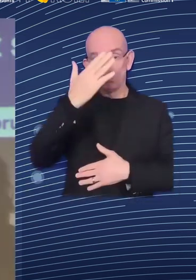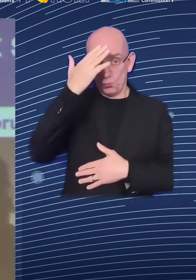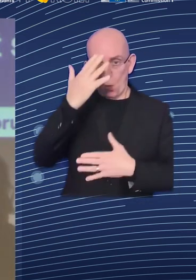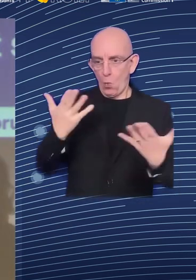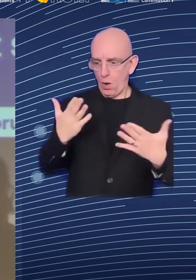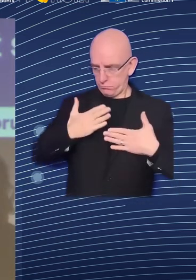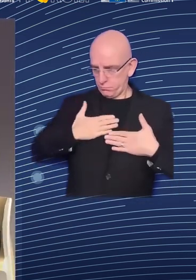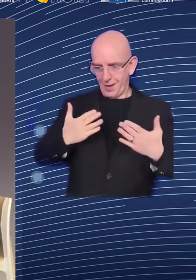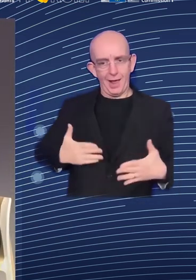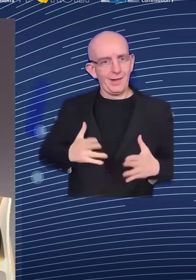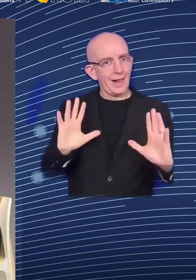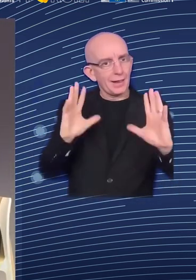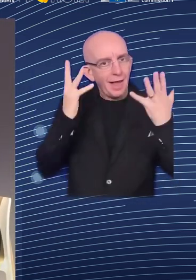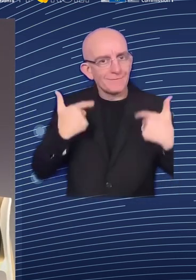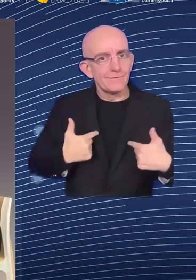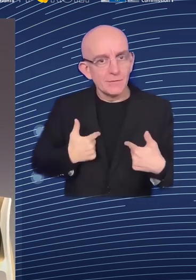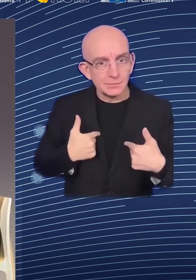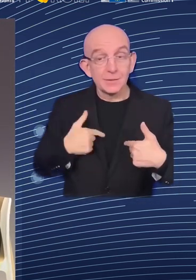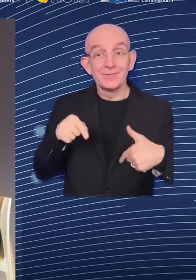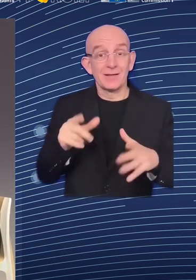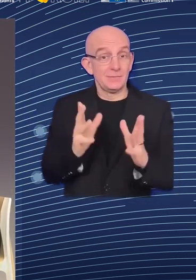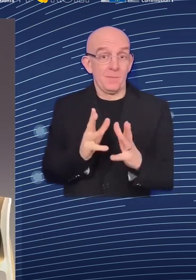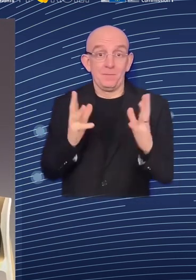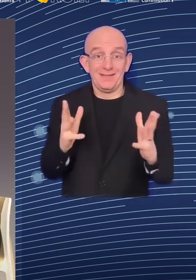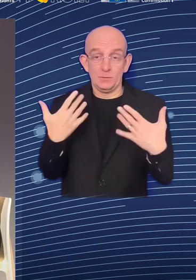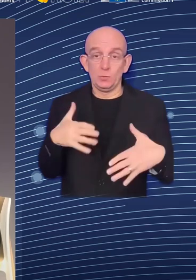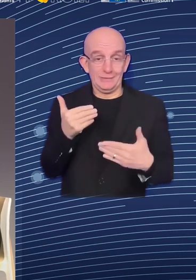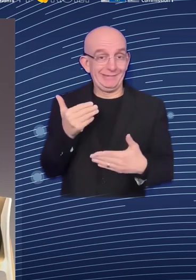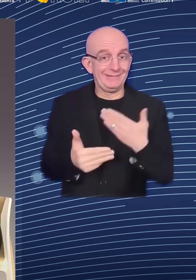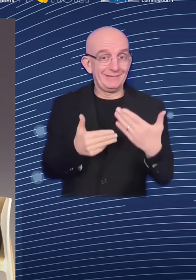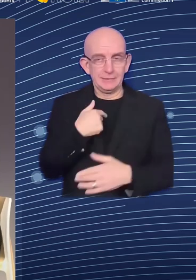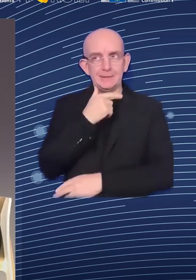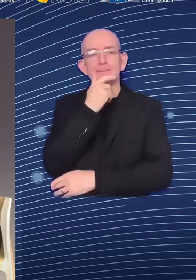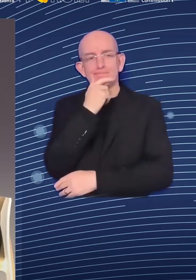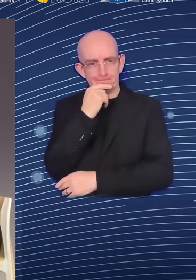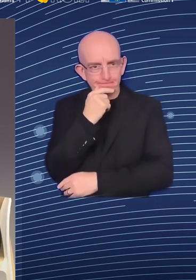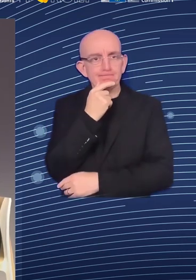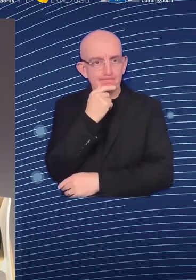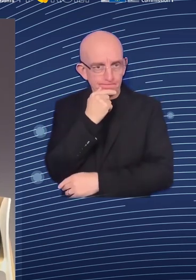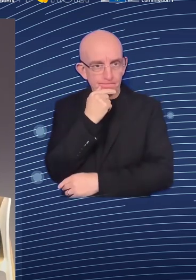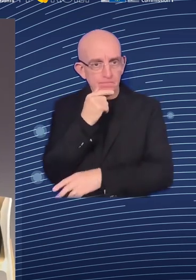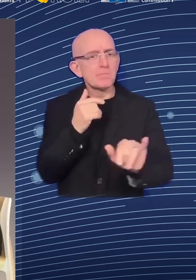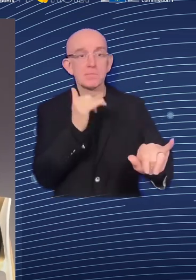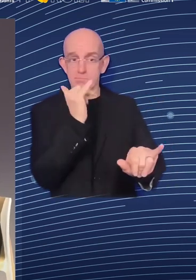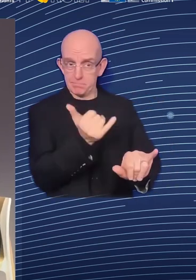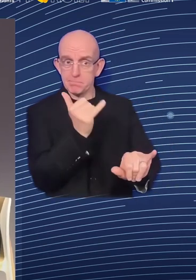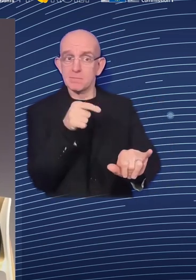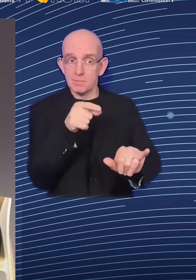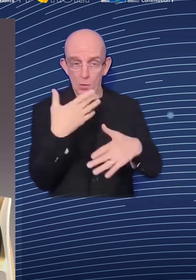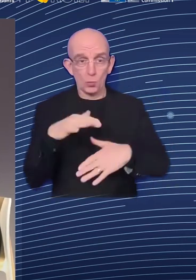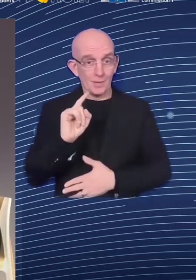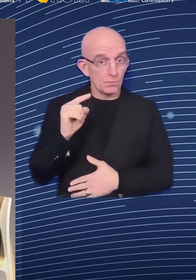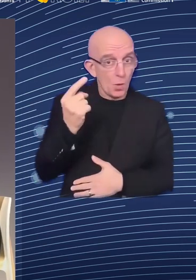important, I think. It's a very, very clear story you're telling. Benjamin, coming to you, let's talk about